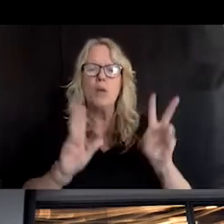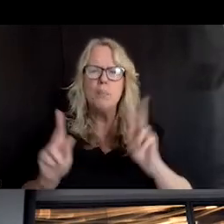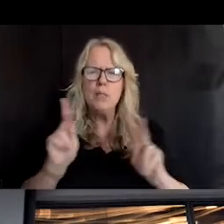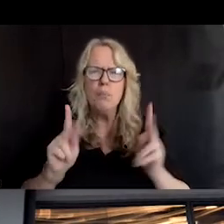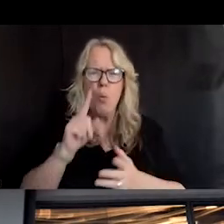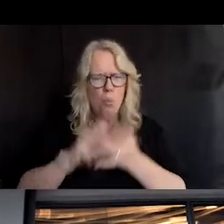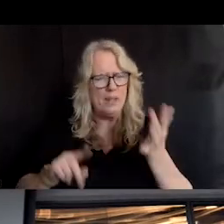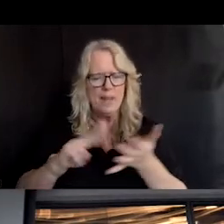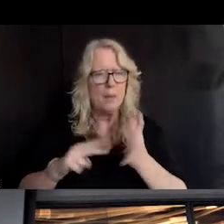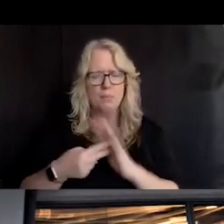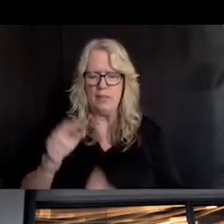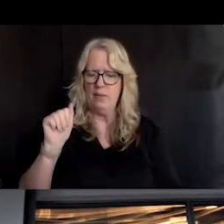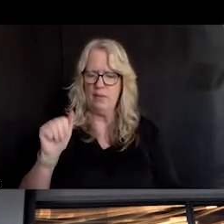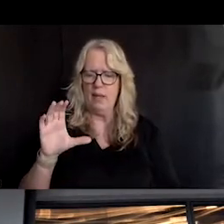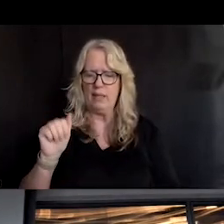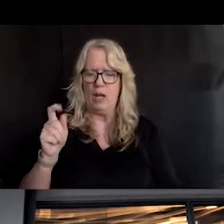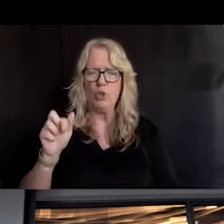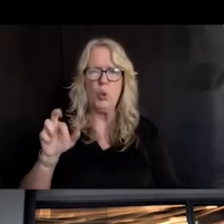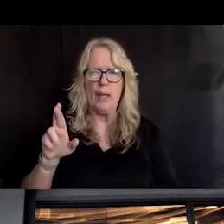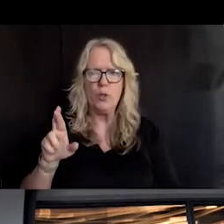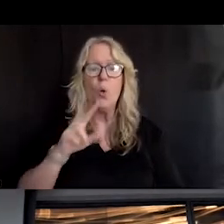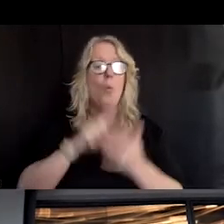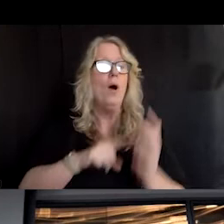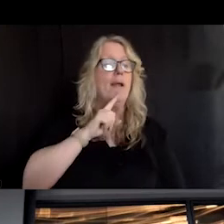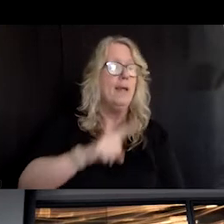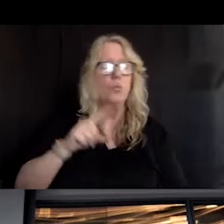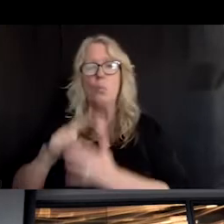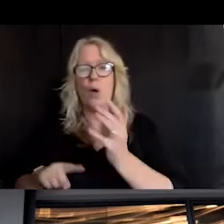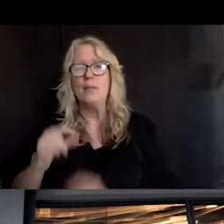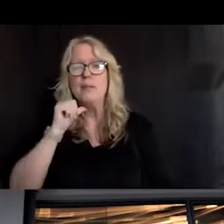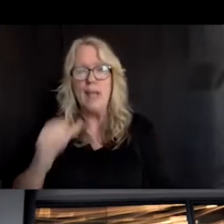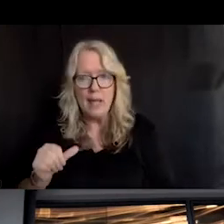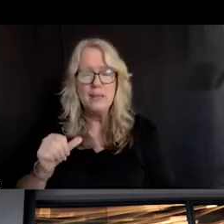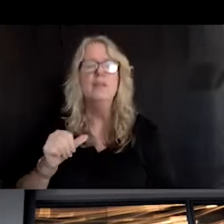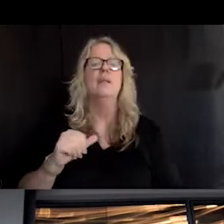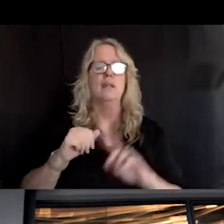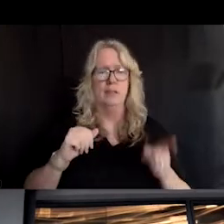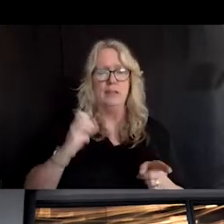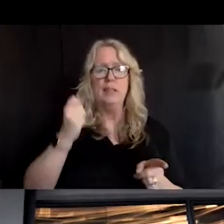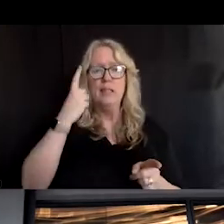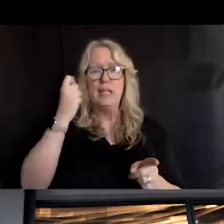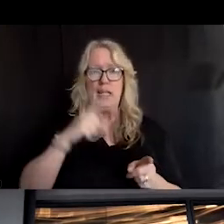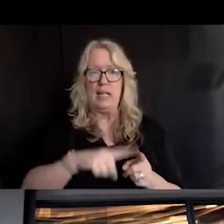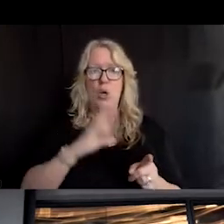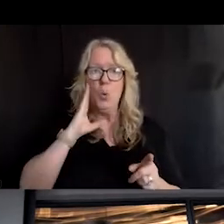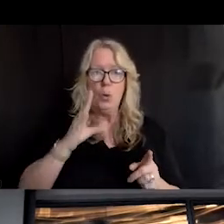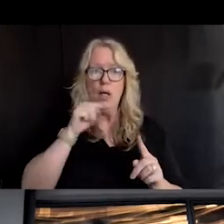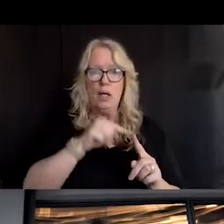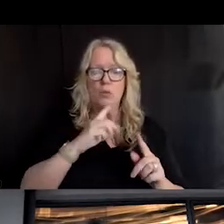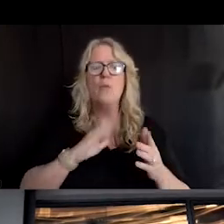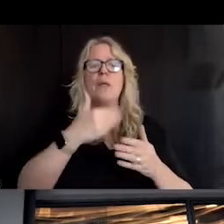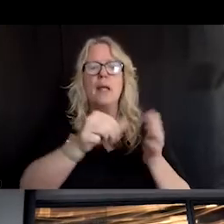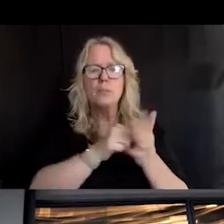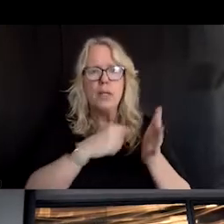the calculator is and what it is not, the idea here is that it will, as we go to the next